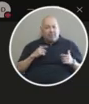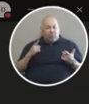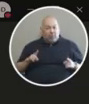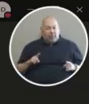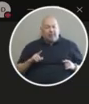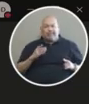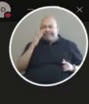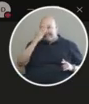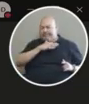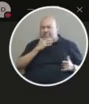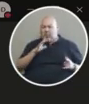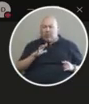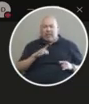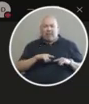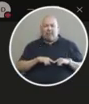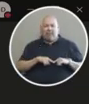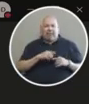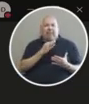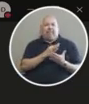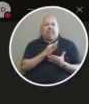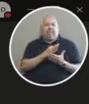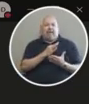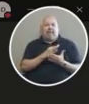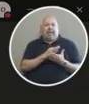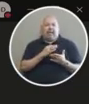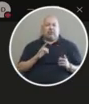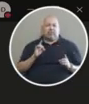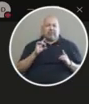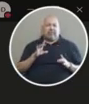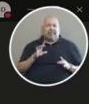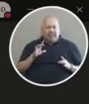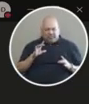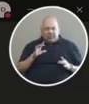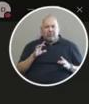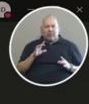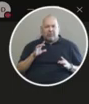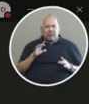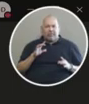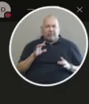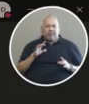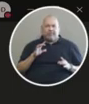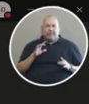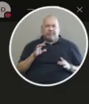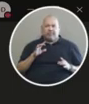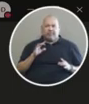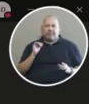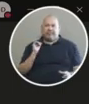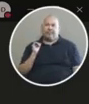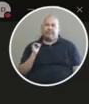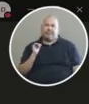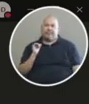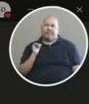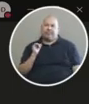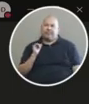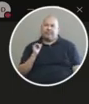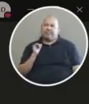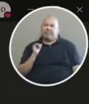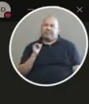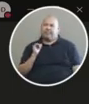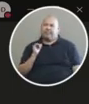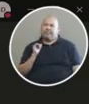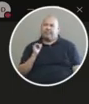already was a pending financial disaster. Mr. Peinado, you have 3 minutes, sir.